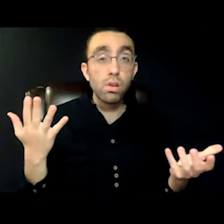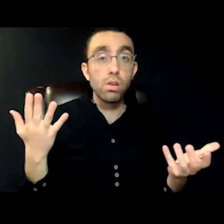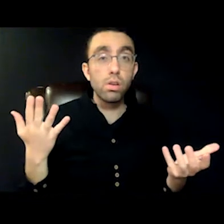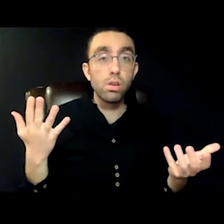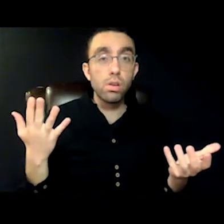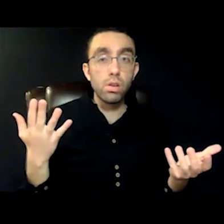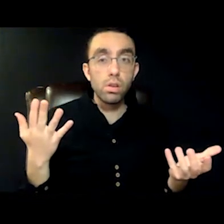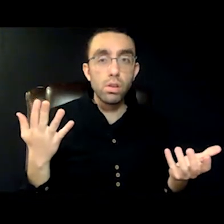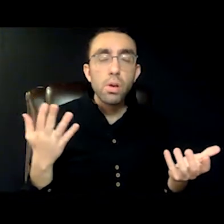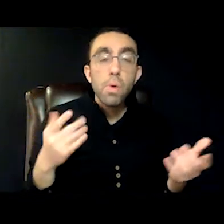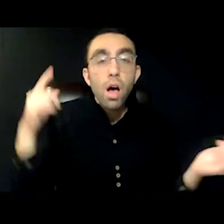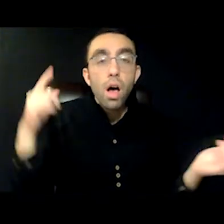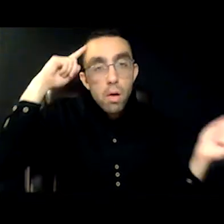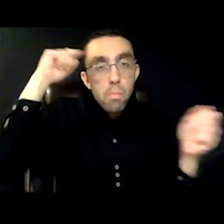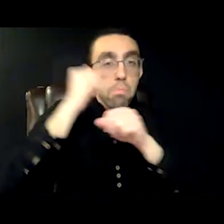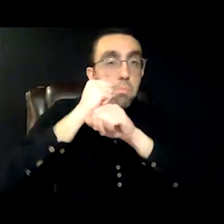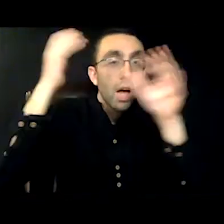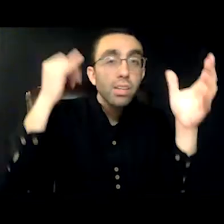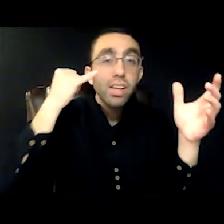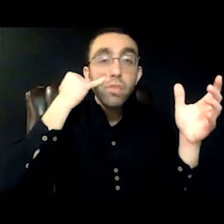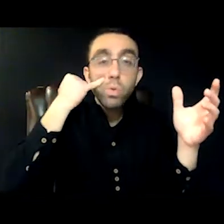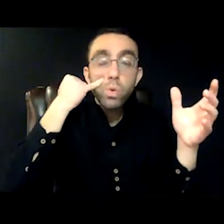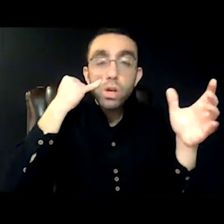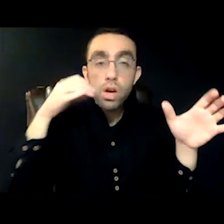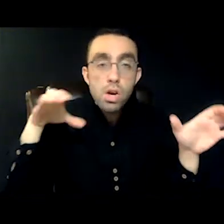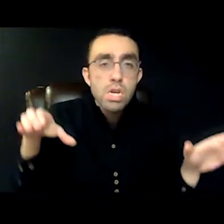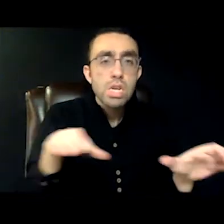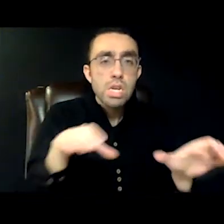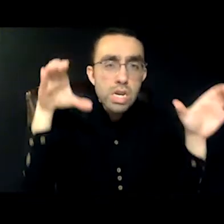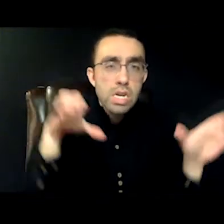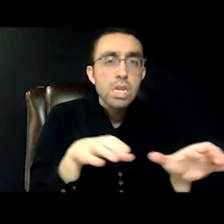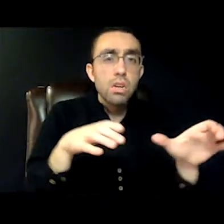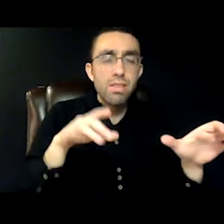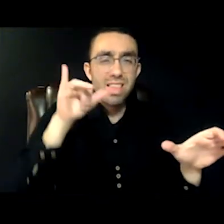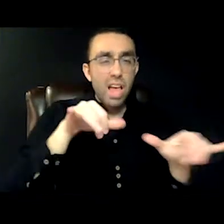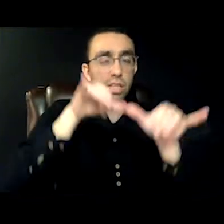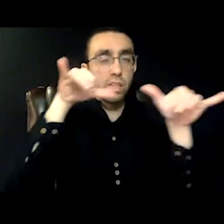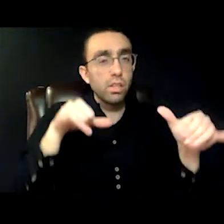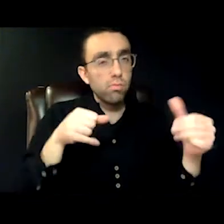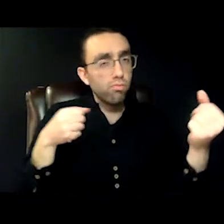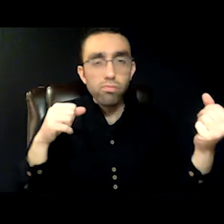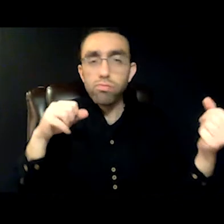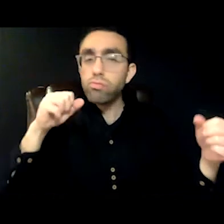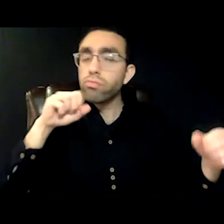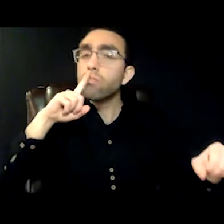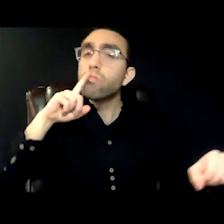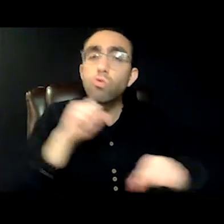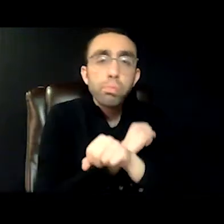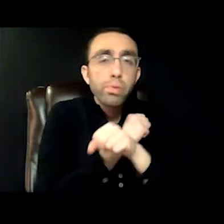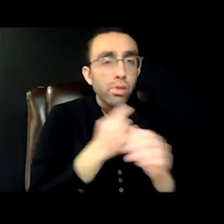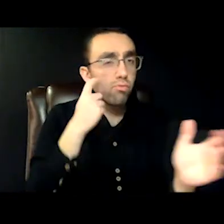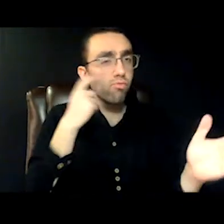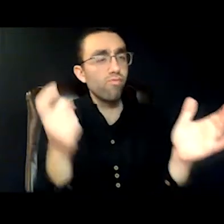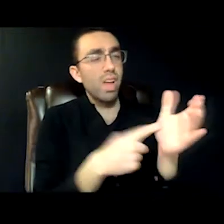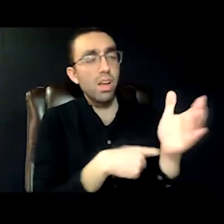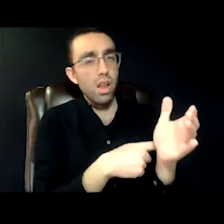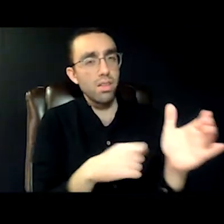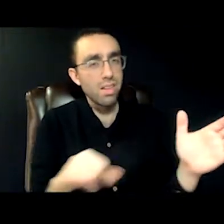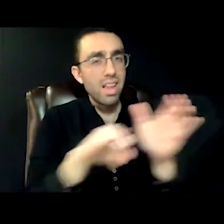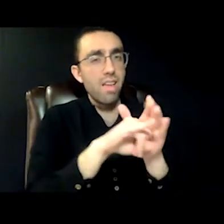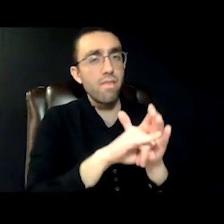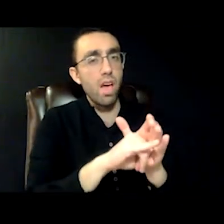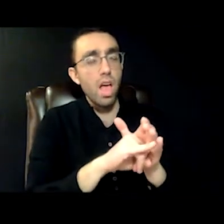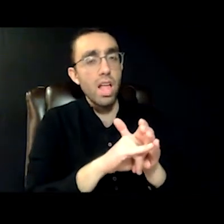they could do actually if we tipped the balance in their favor, if we created a food system that actually recognized them. But how does this ingenuity happen? You